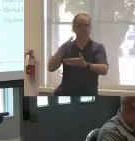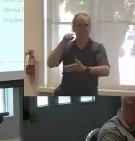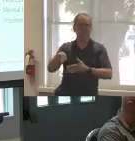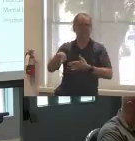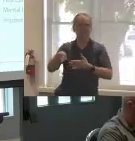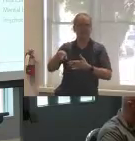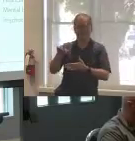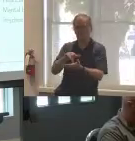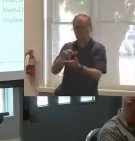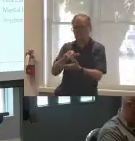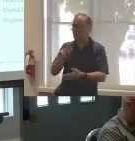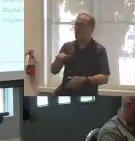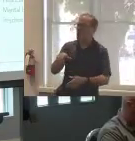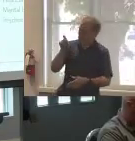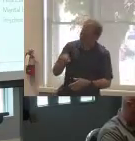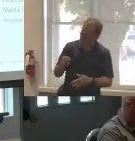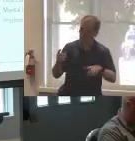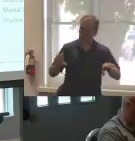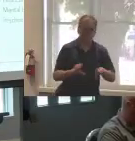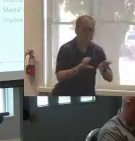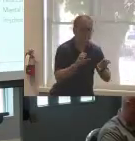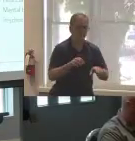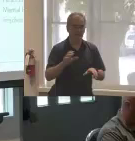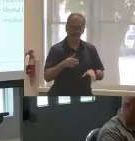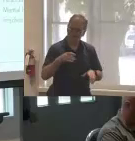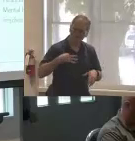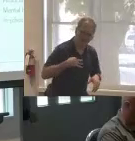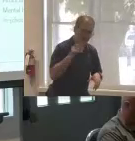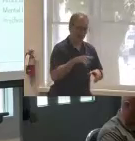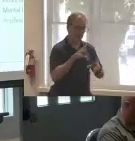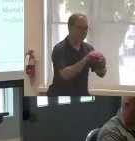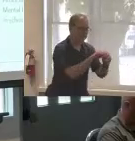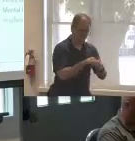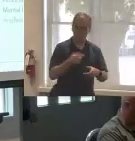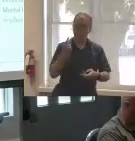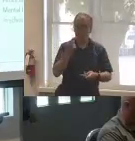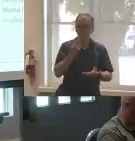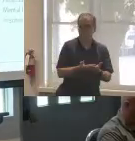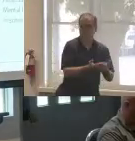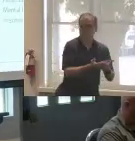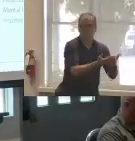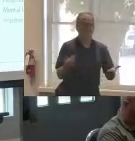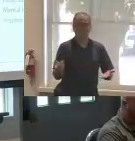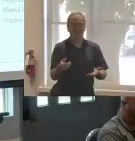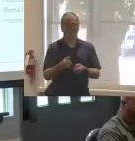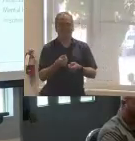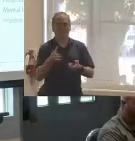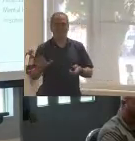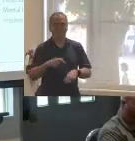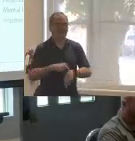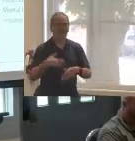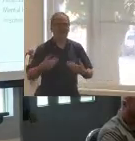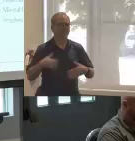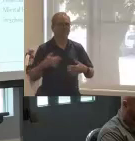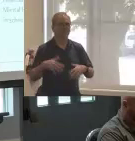of their ability and their time in our system. And also, they often face